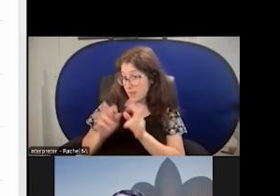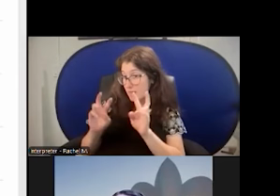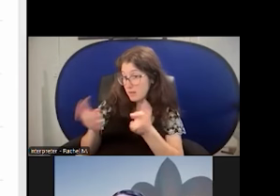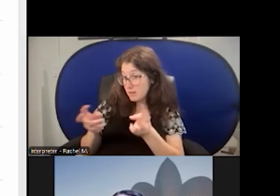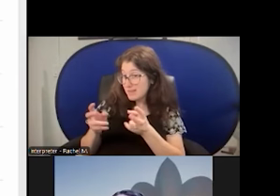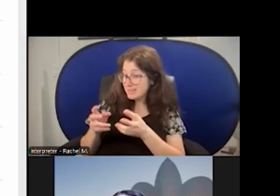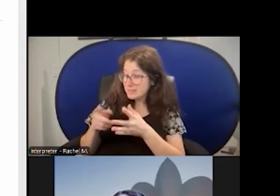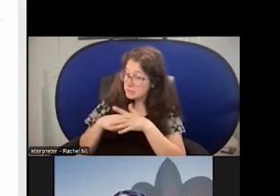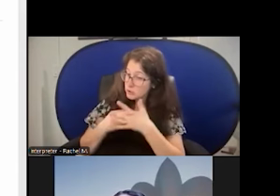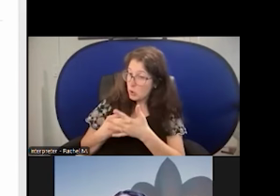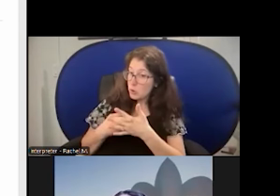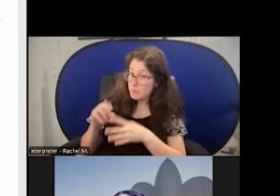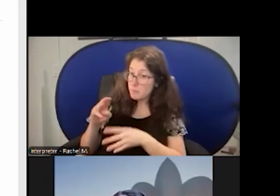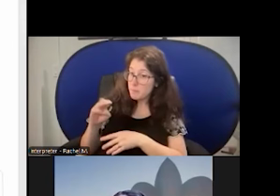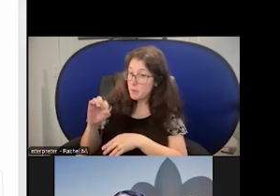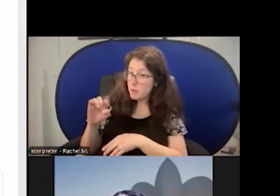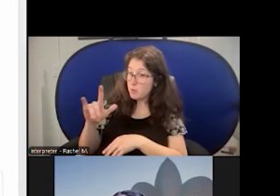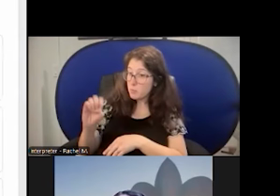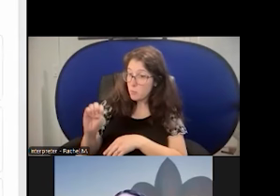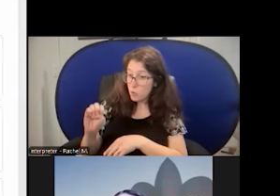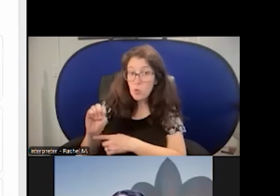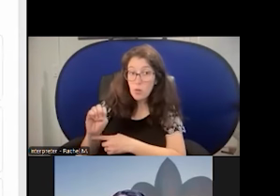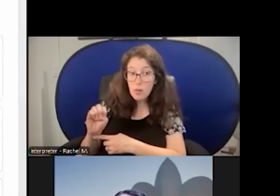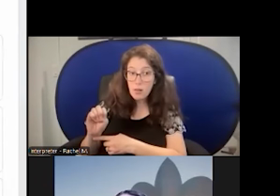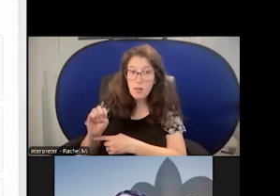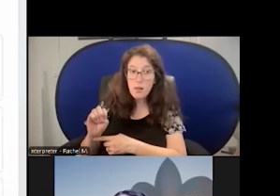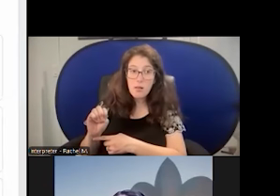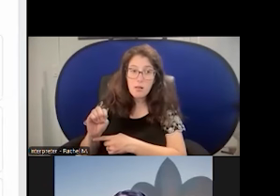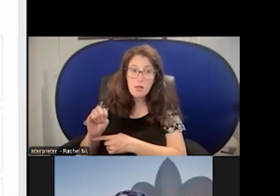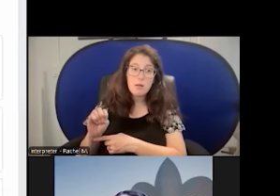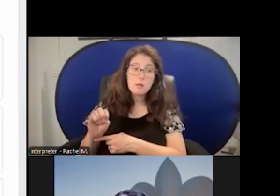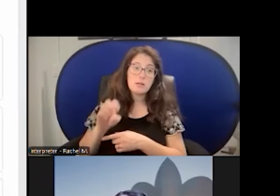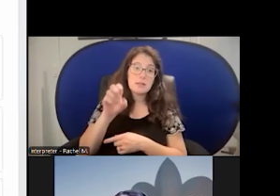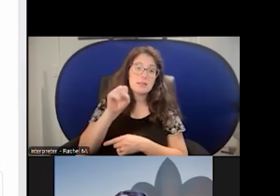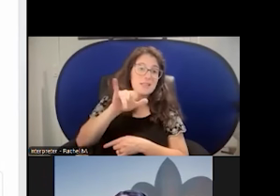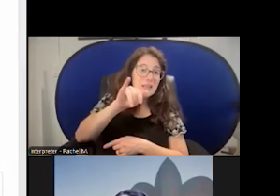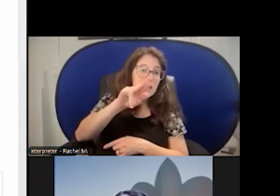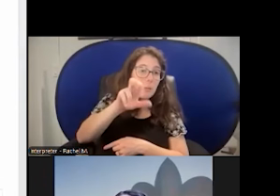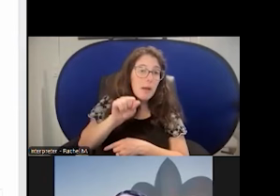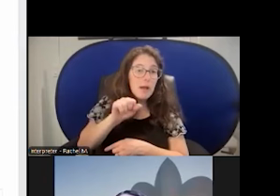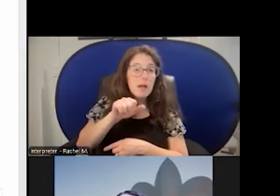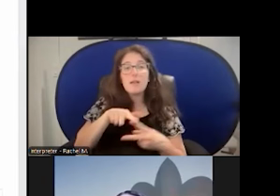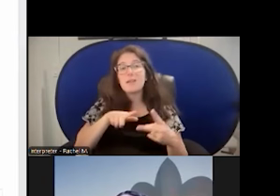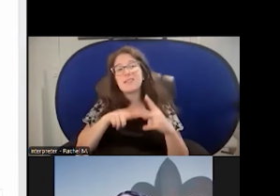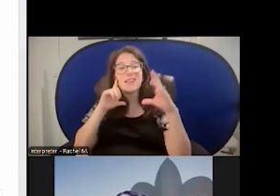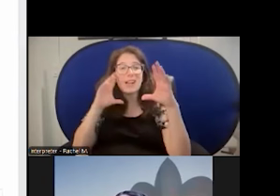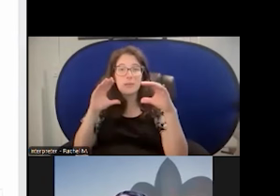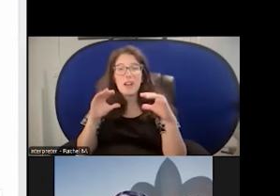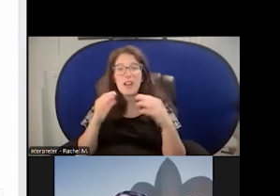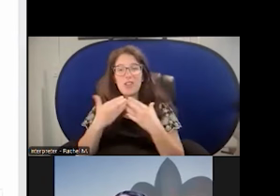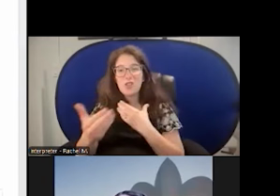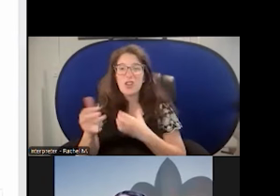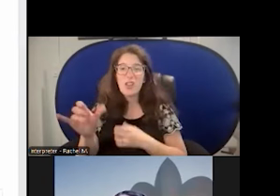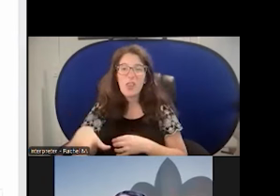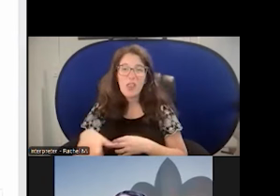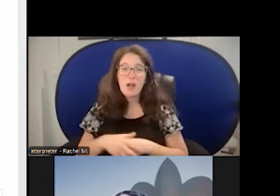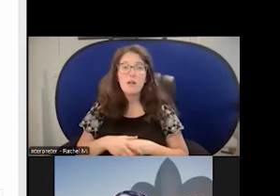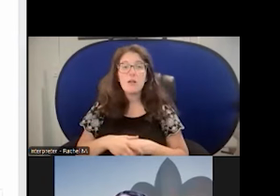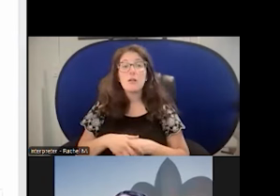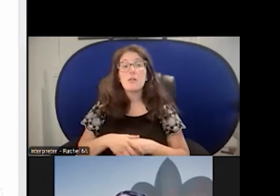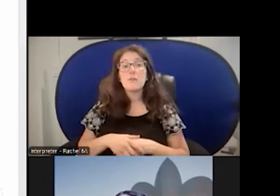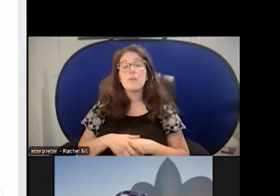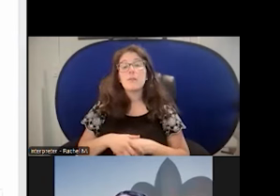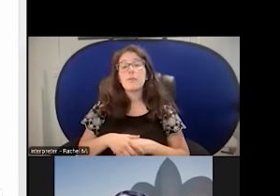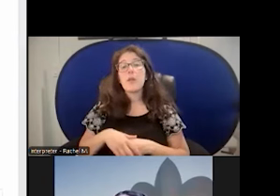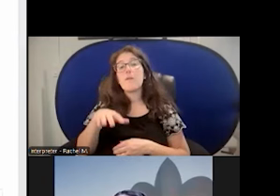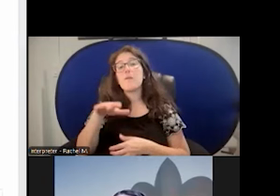all of the information about getting started in the class, the syllabus, the expectations, that sort of thing. And I can place embedded videos